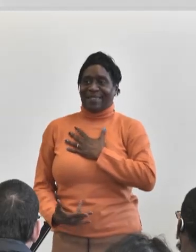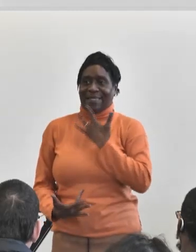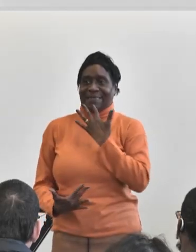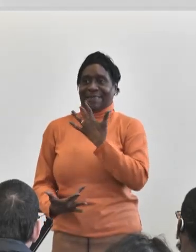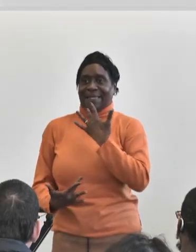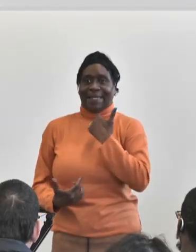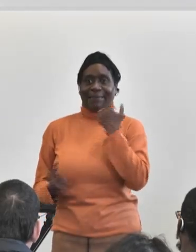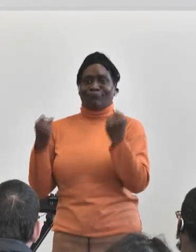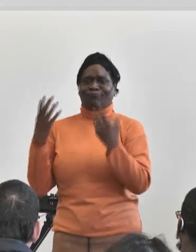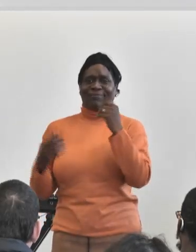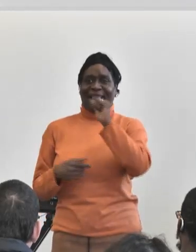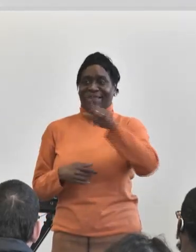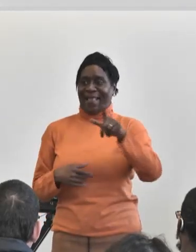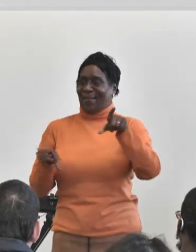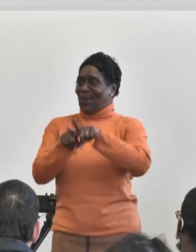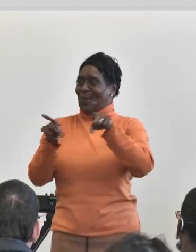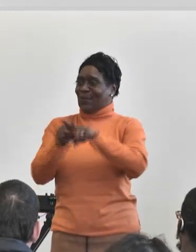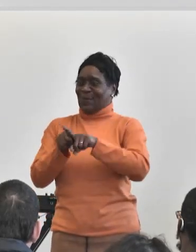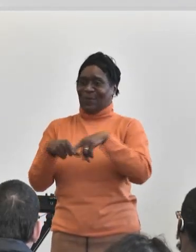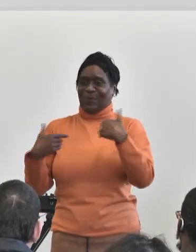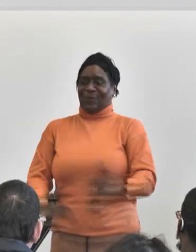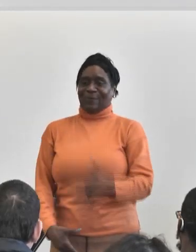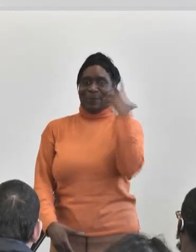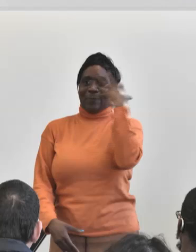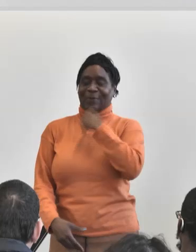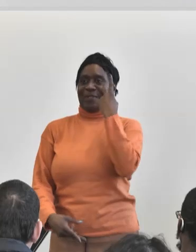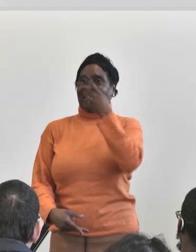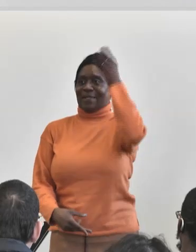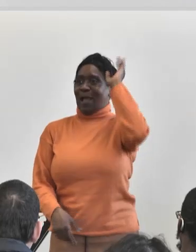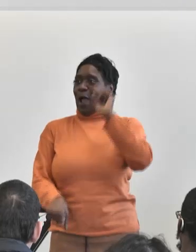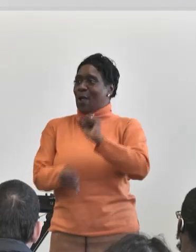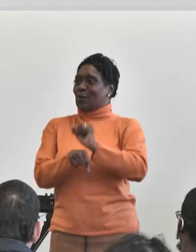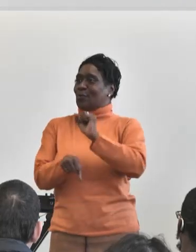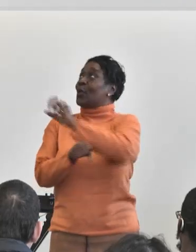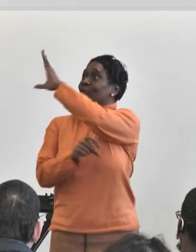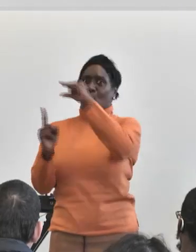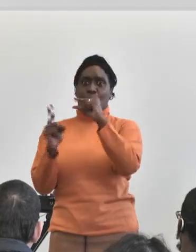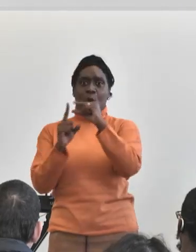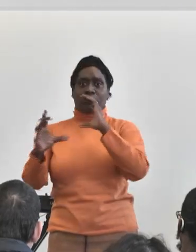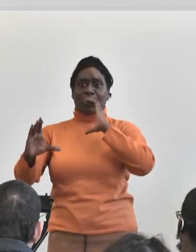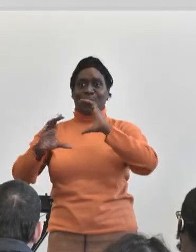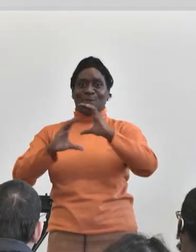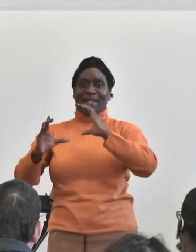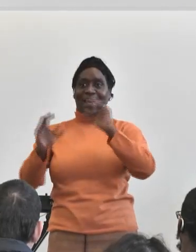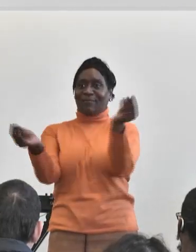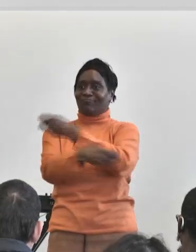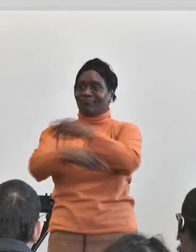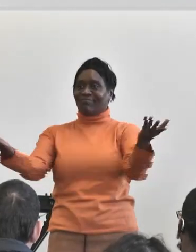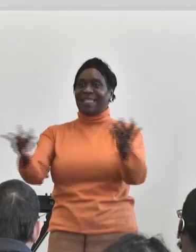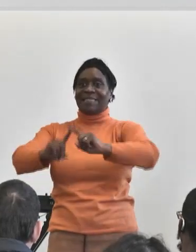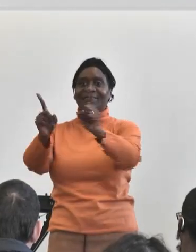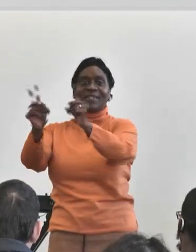a veces cantando en sordomudo. It's beautiful to see God's word communicated. Es muy bonito ver la palabra de Dios ser comunicada. In